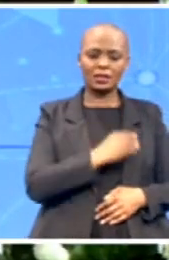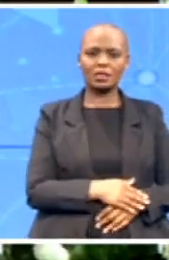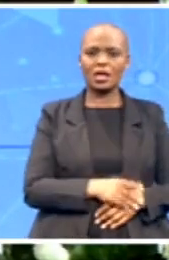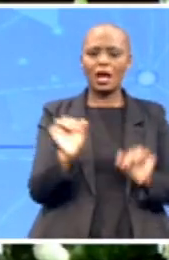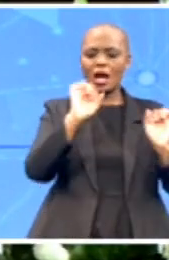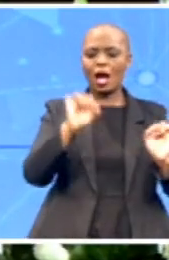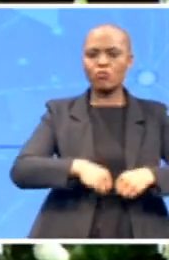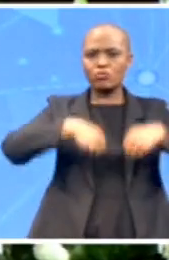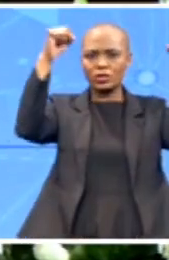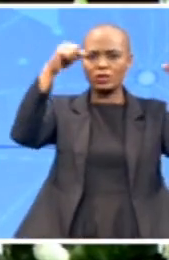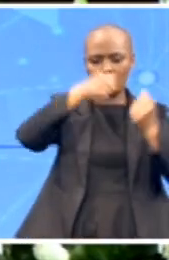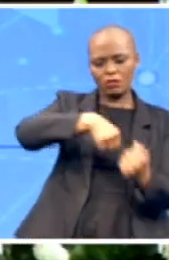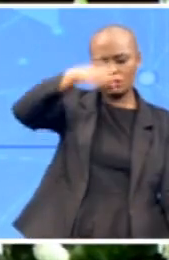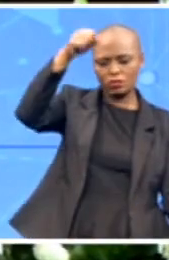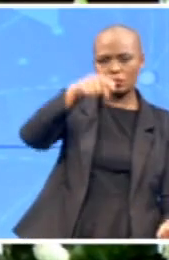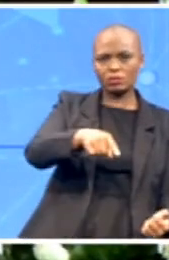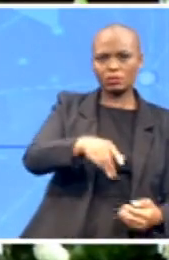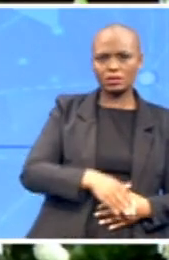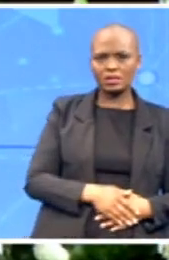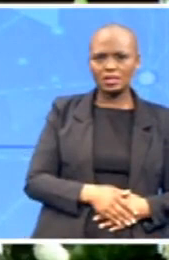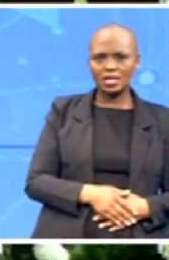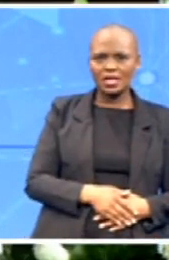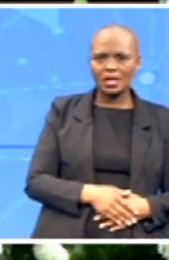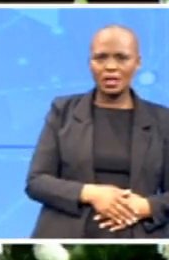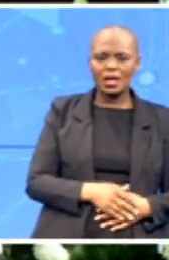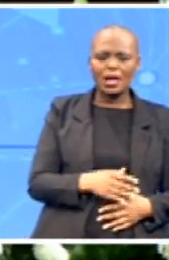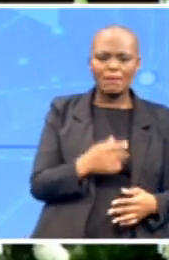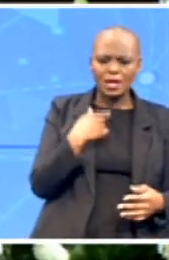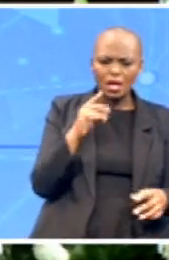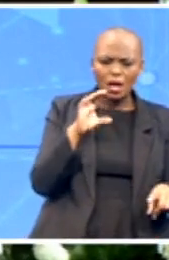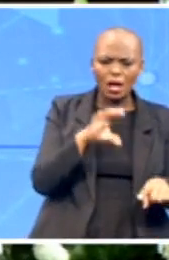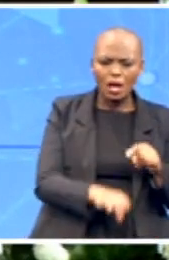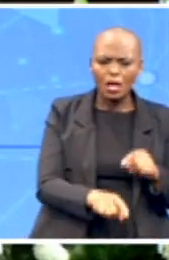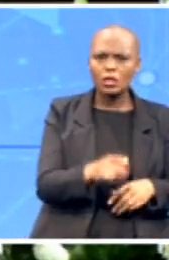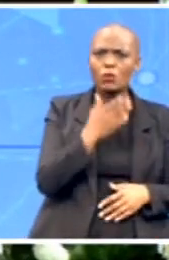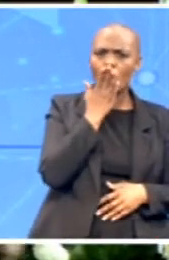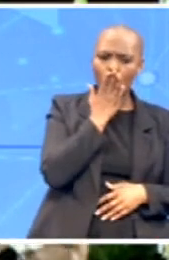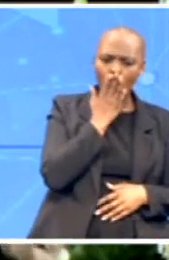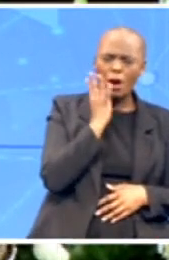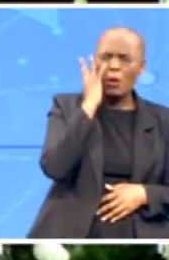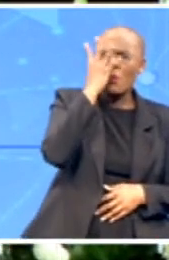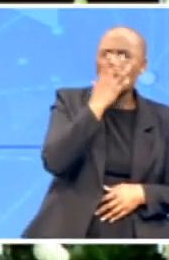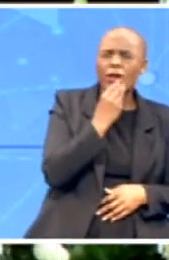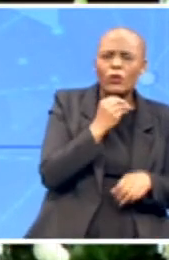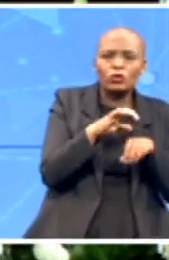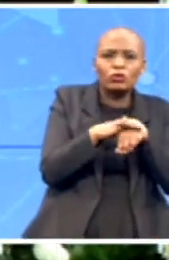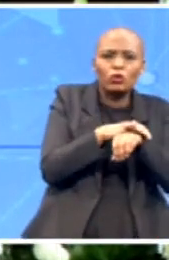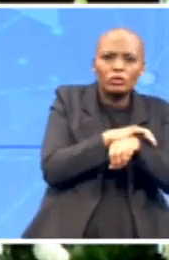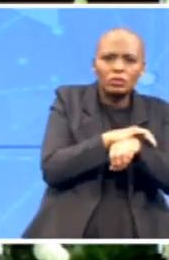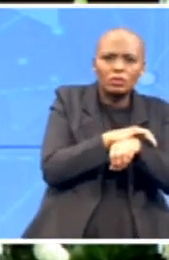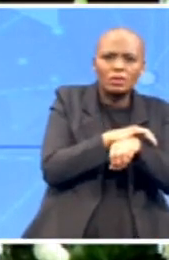All of these beautiful shoes that Komphela left. Packed them, all of them.